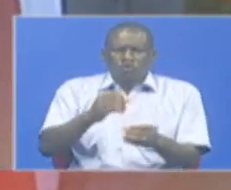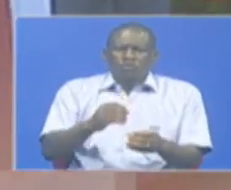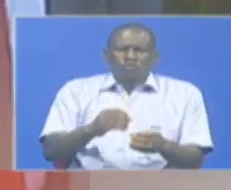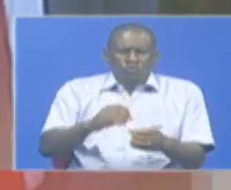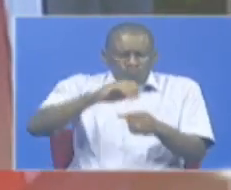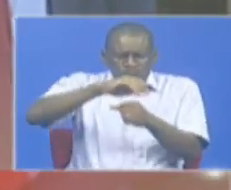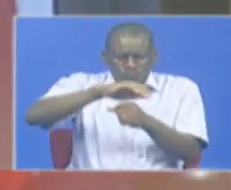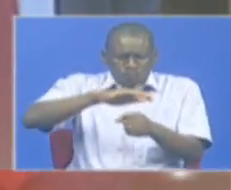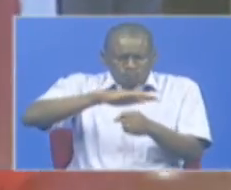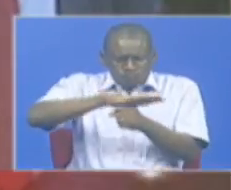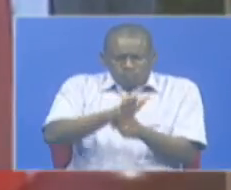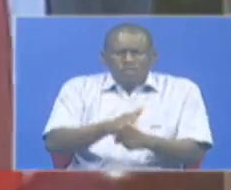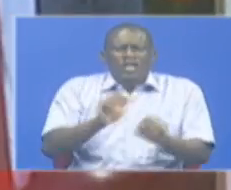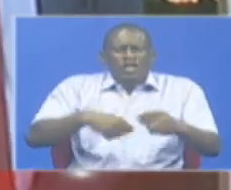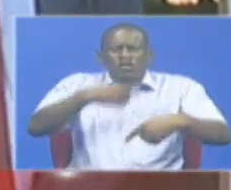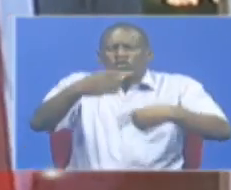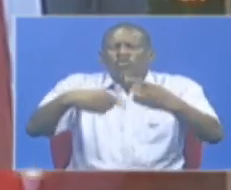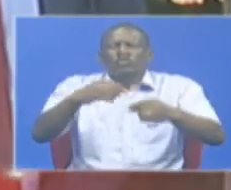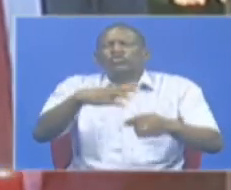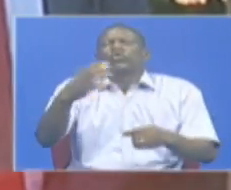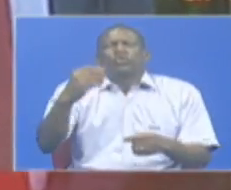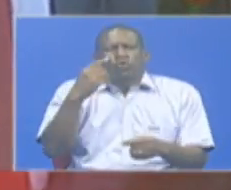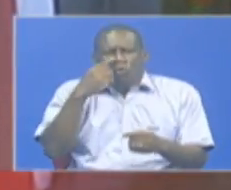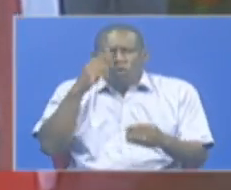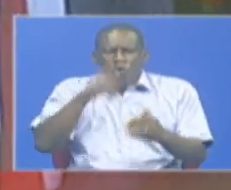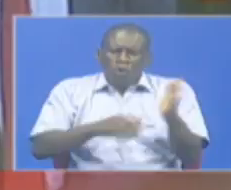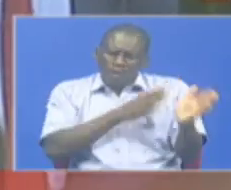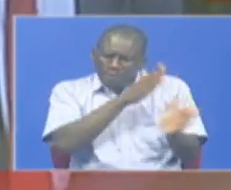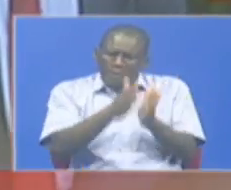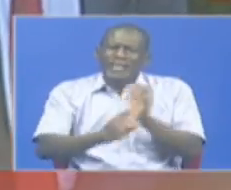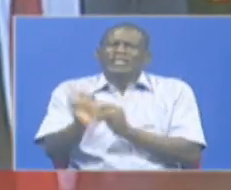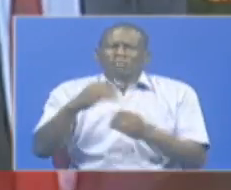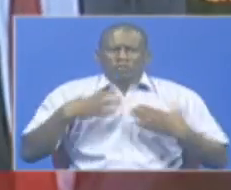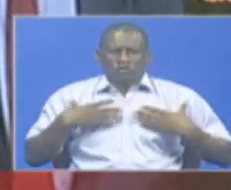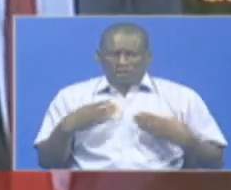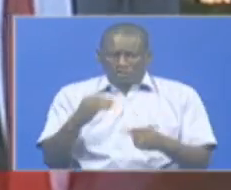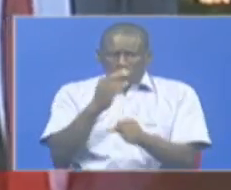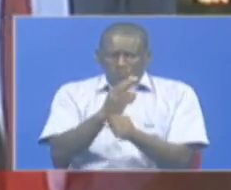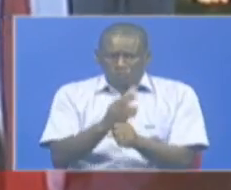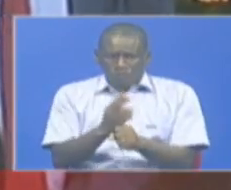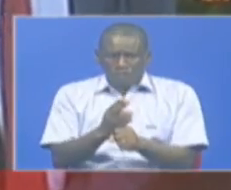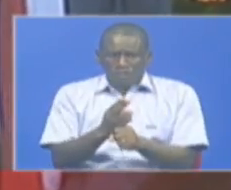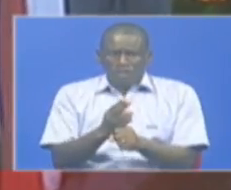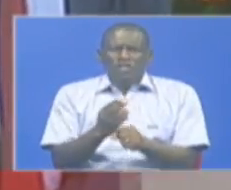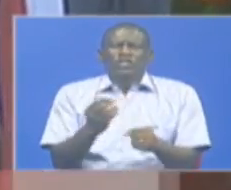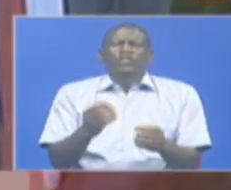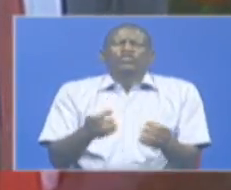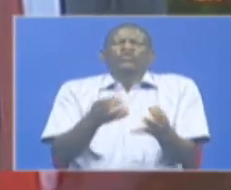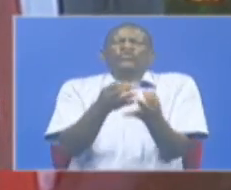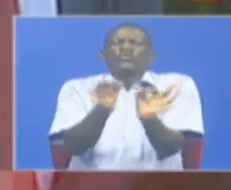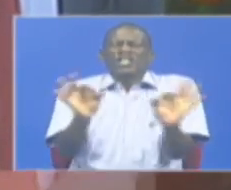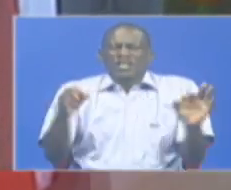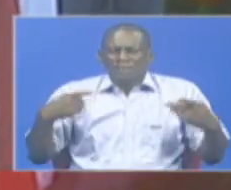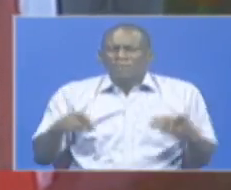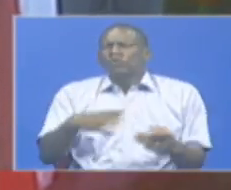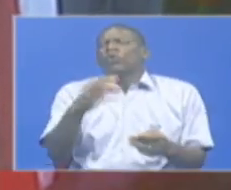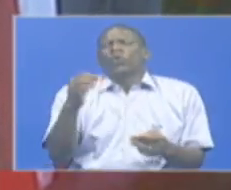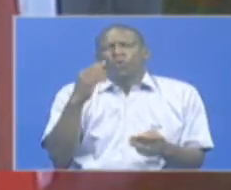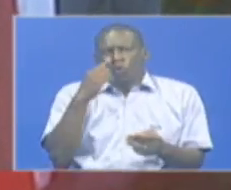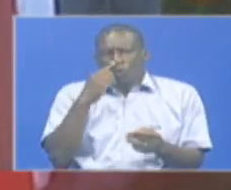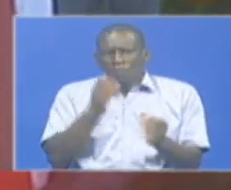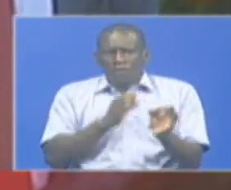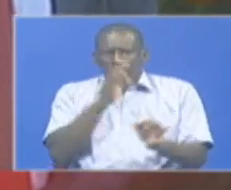isolation. And then those in isolation, what criteria is the Ministry of Health using to discharge people home? If it's